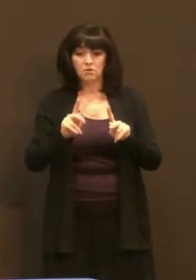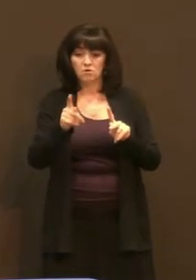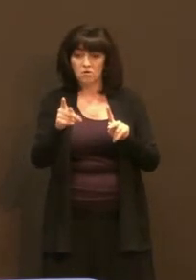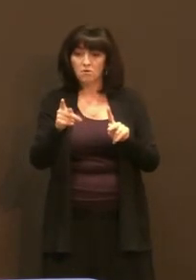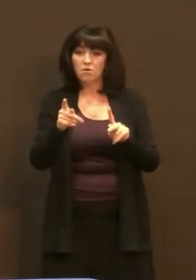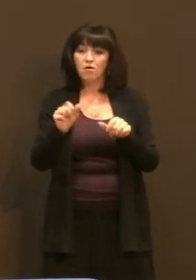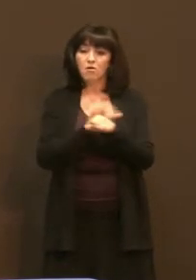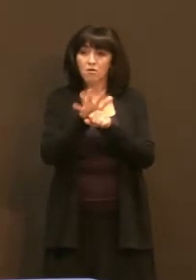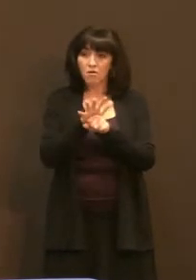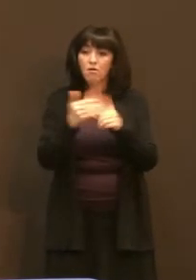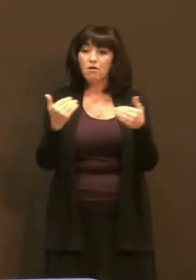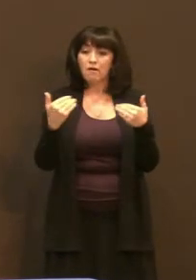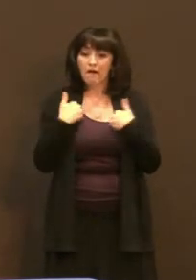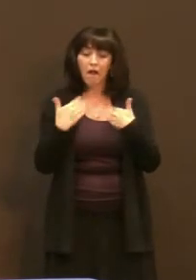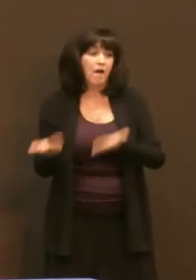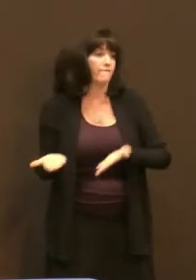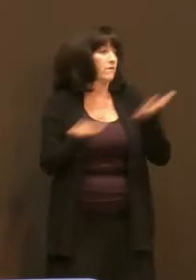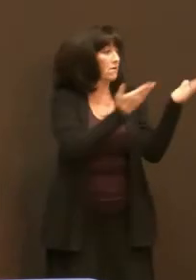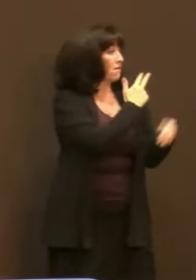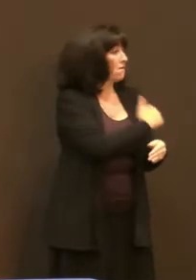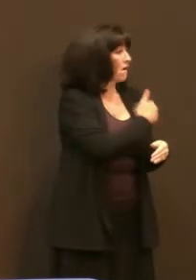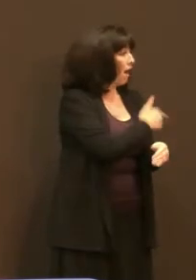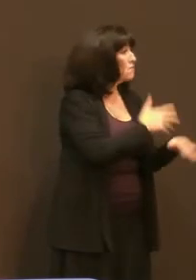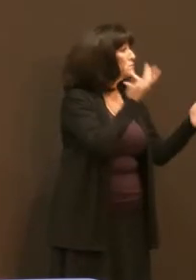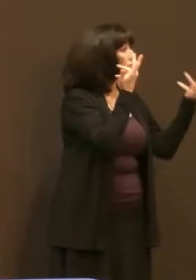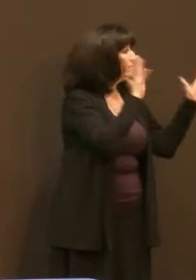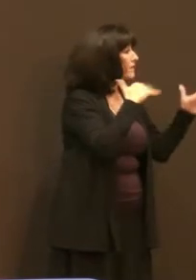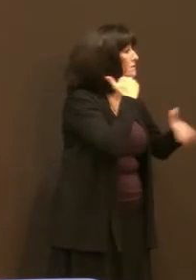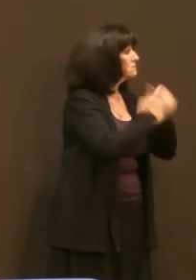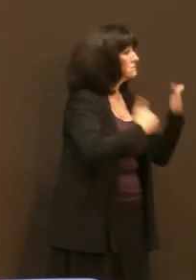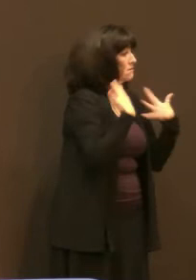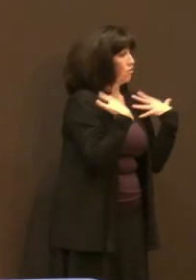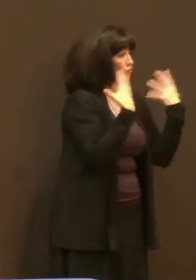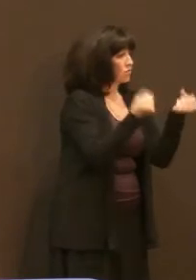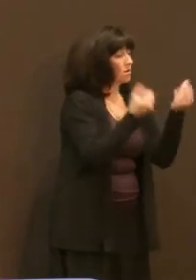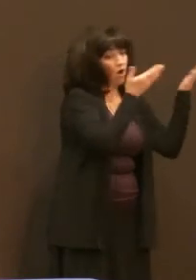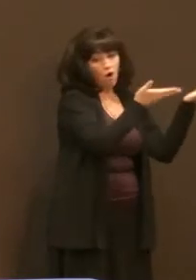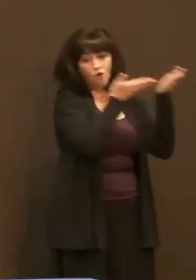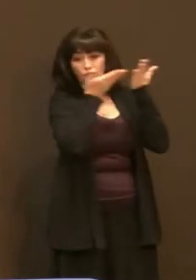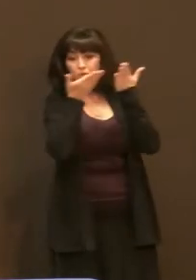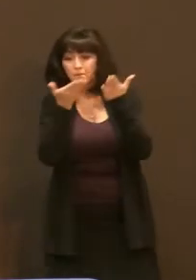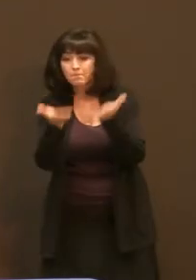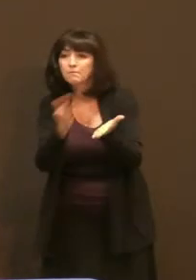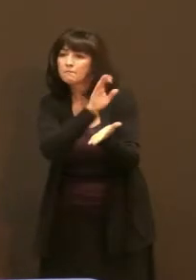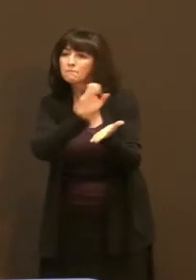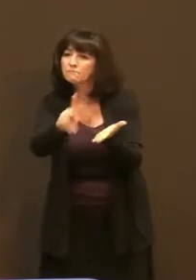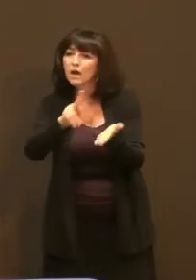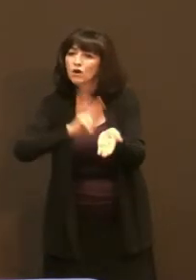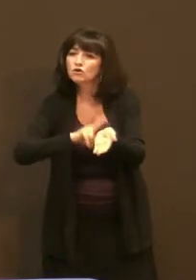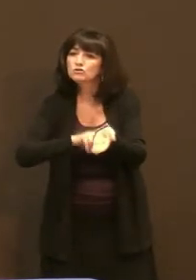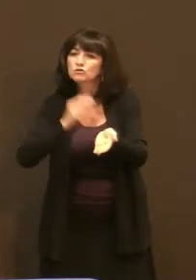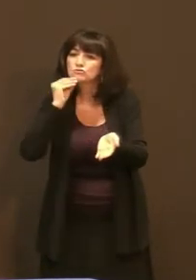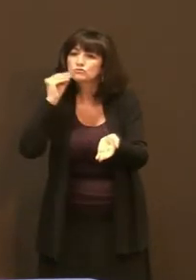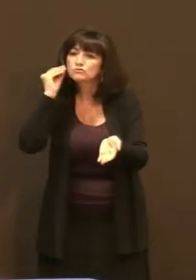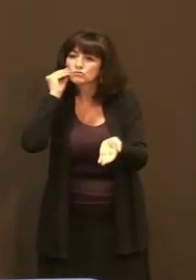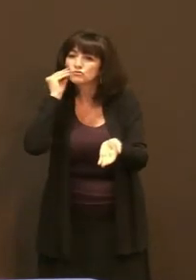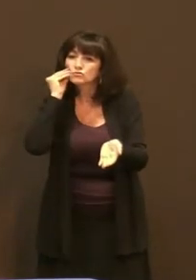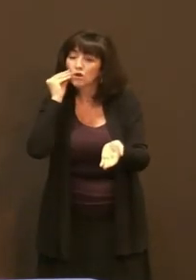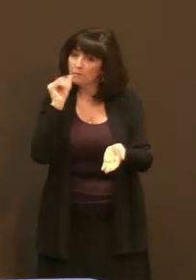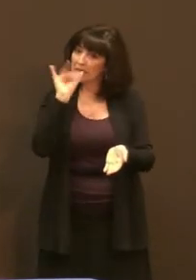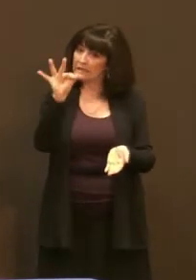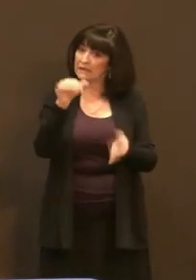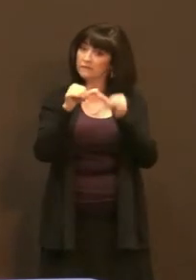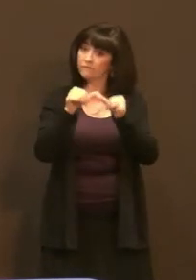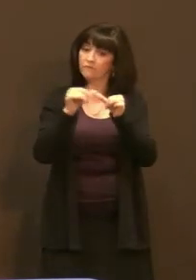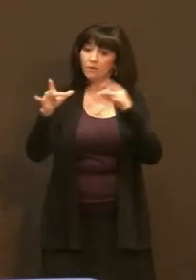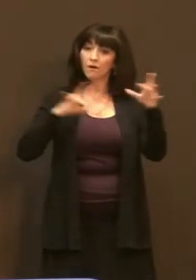if they have gone to the hospital with COVID-19. They may not be returning immediately if they are considered contagious,